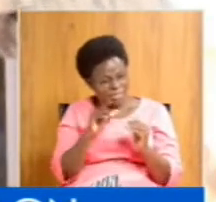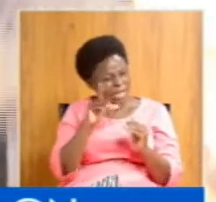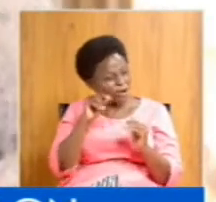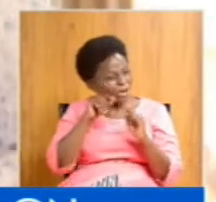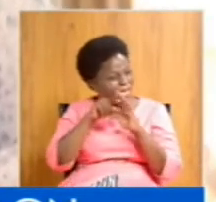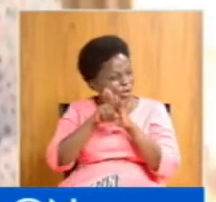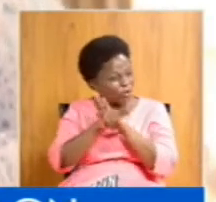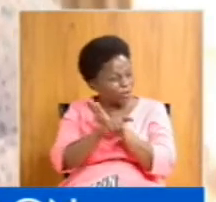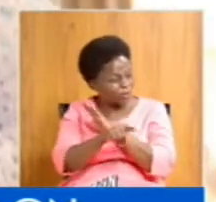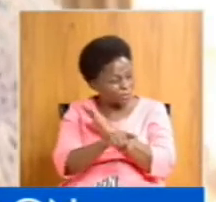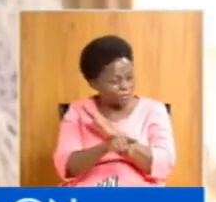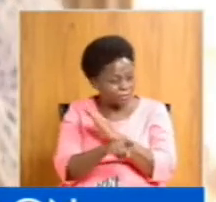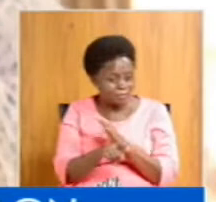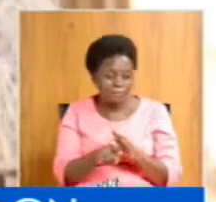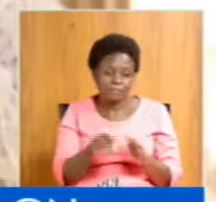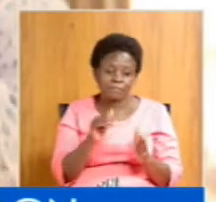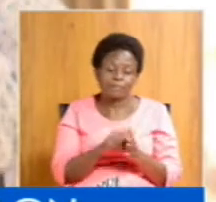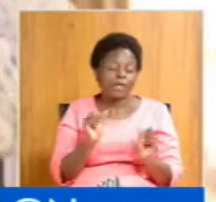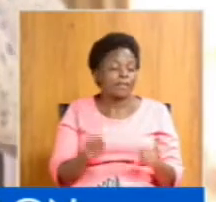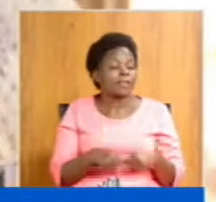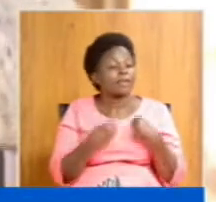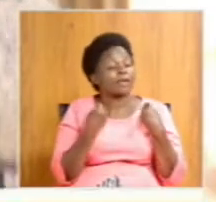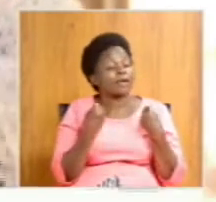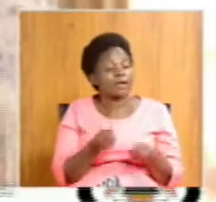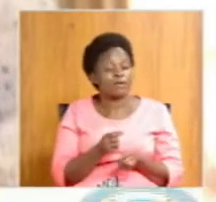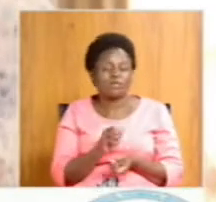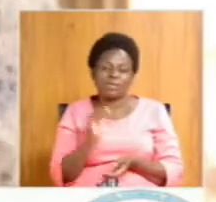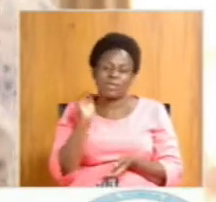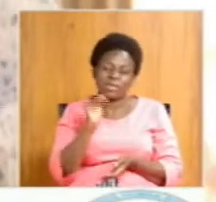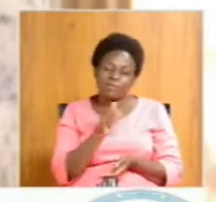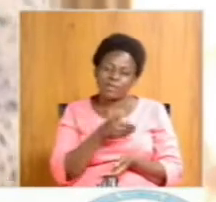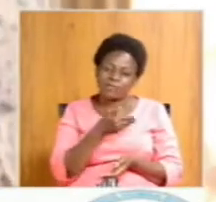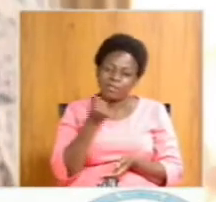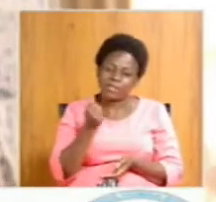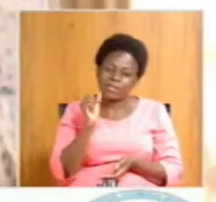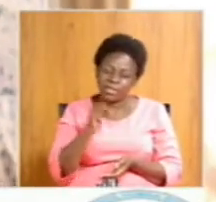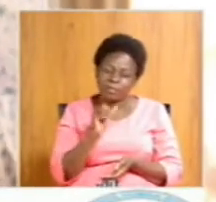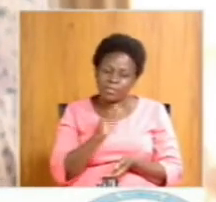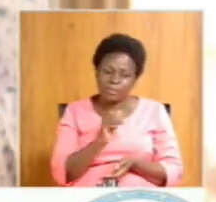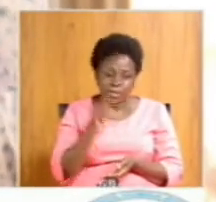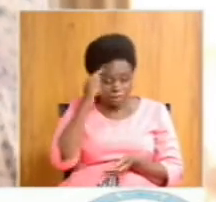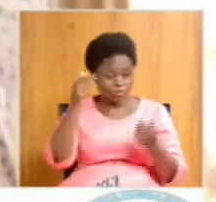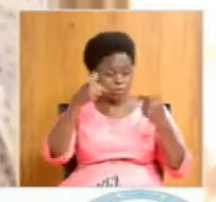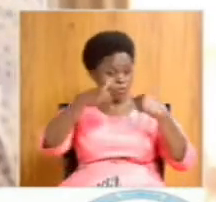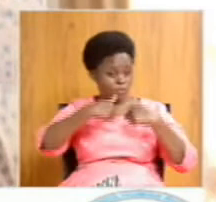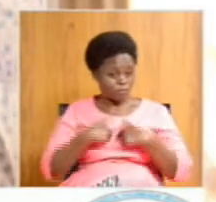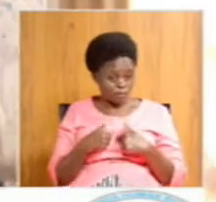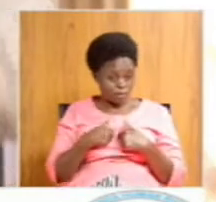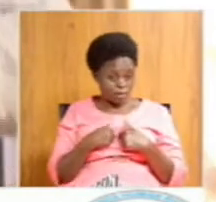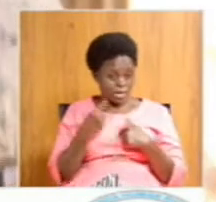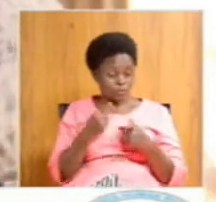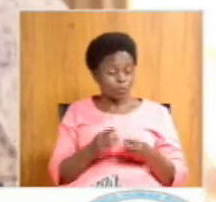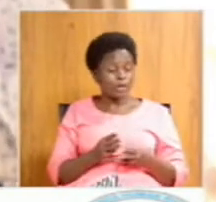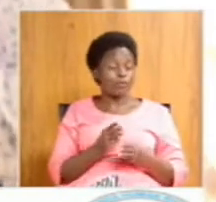low that they cannot even demand the very basic that they are supposed to demand. So for me, as one